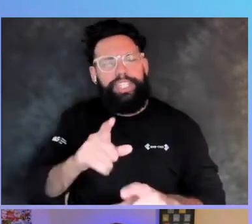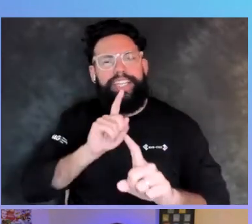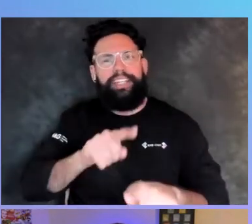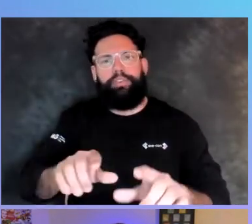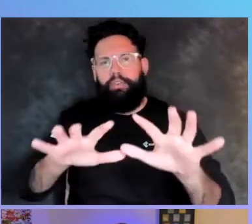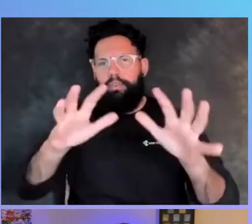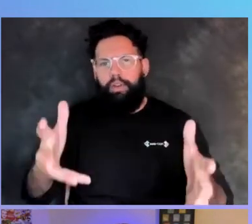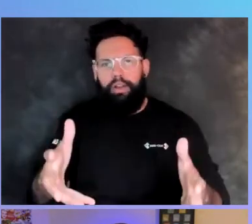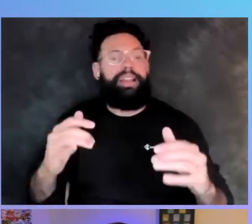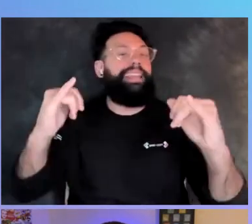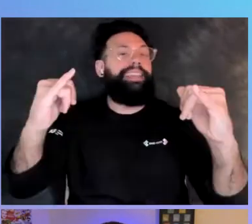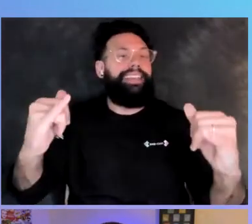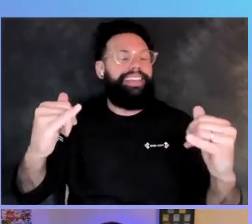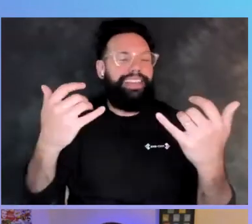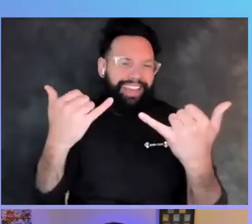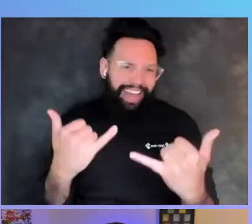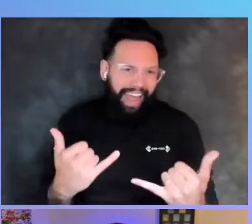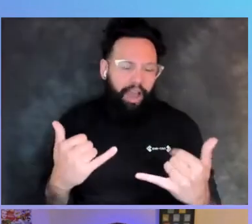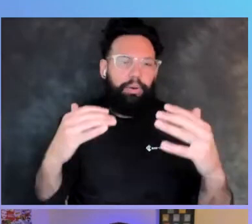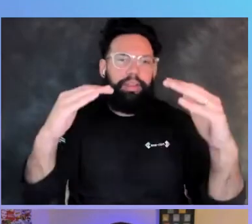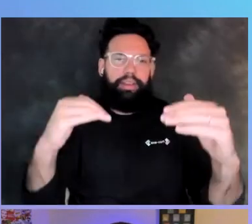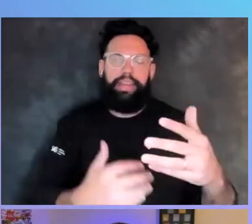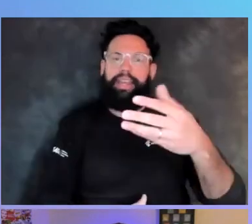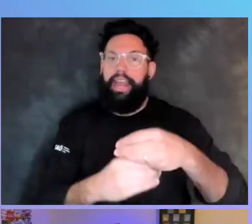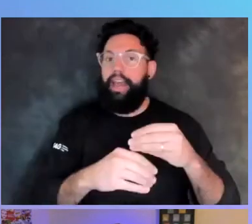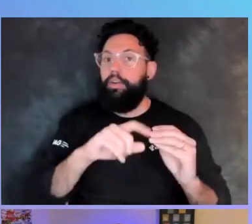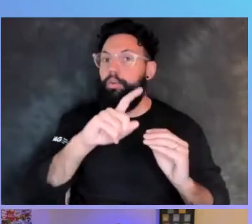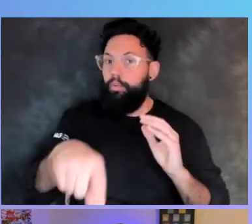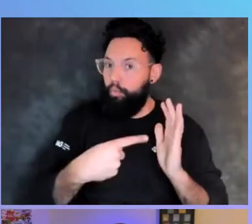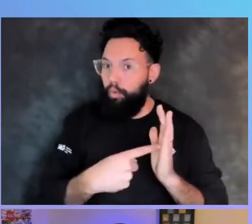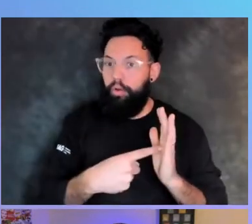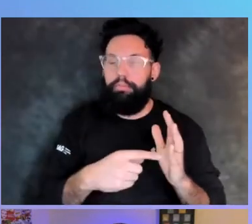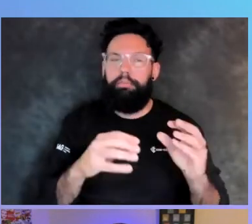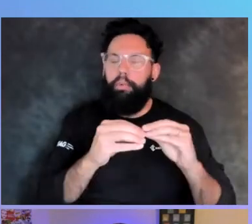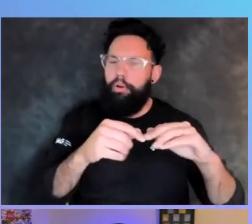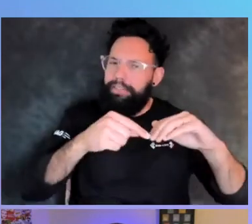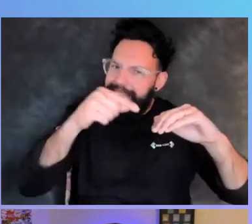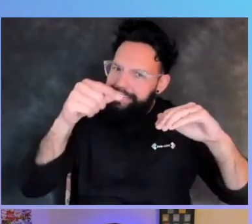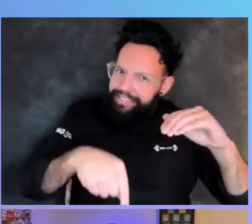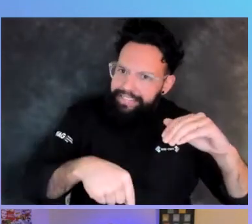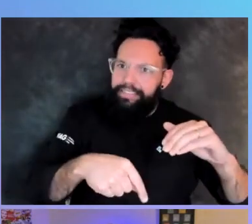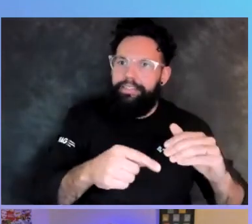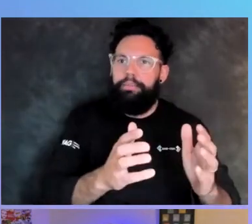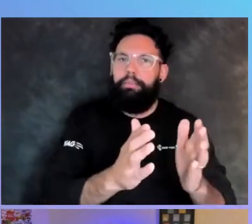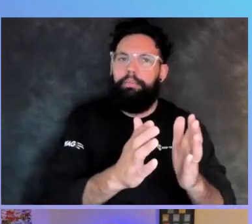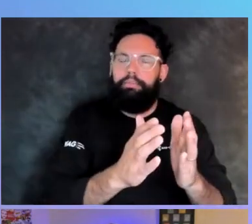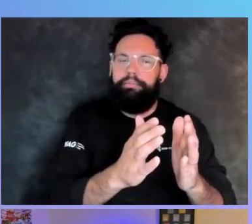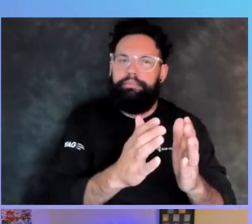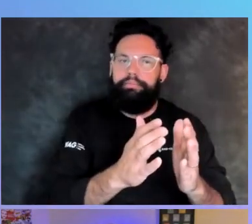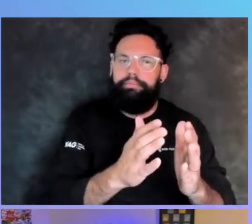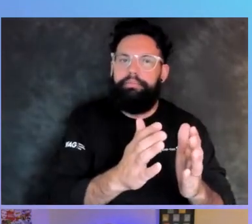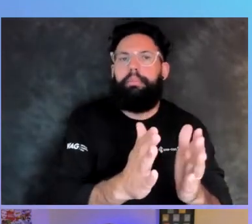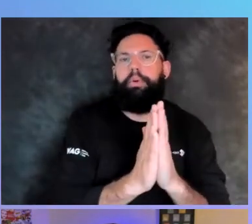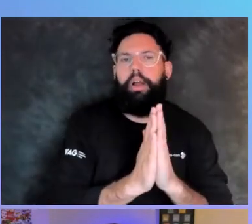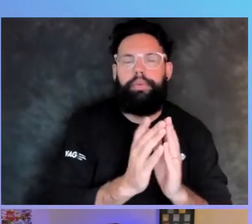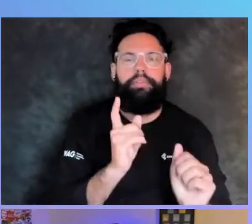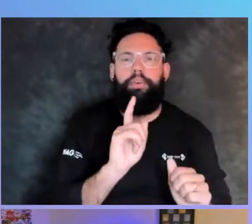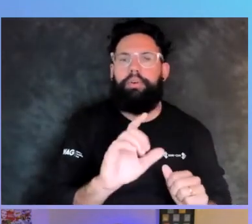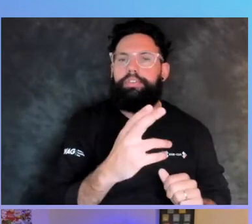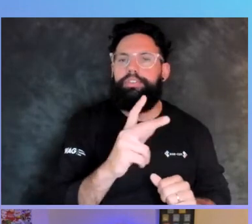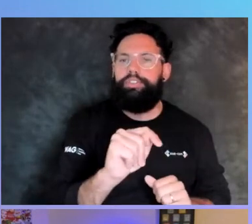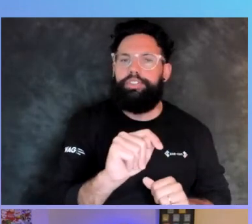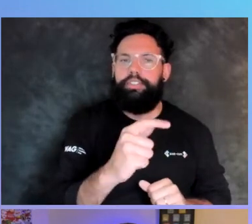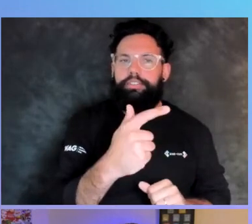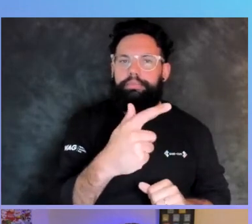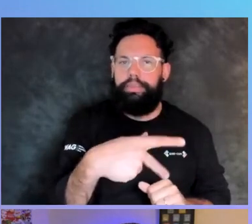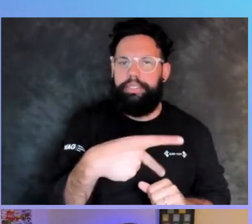control, we can move on to adding a role into this prompt. We're going to go with the same task, but this time I'm